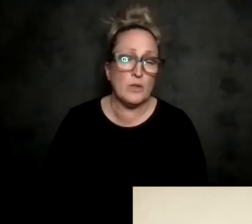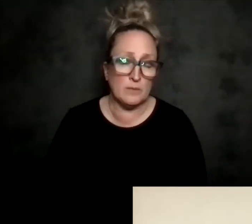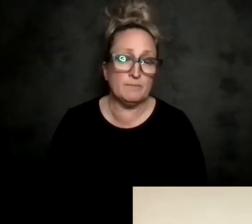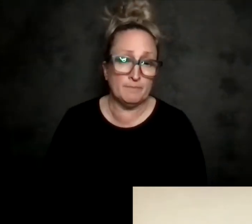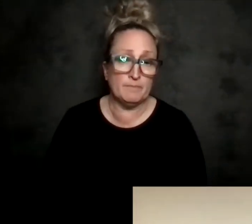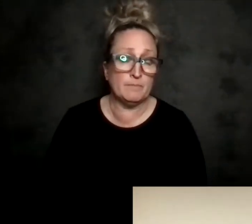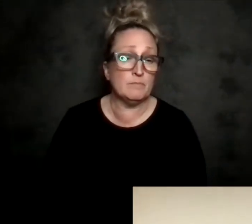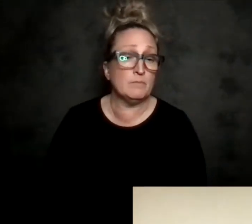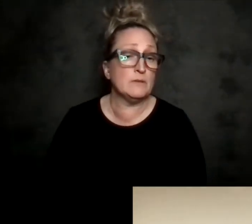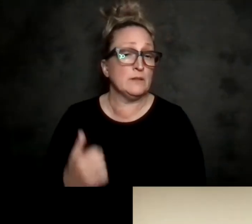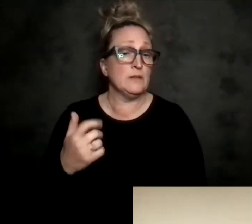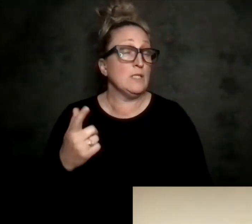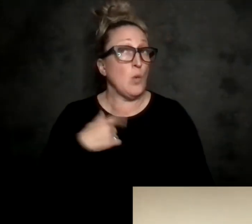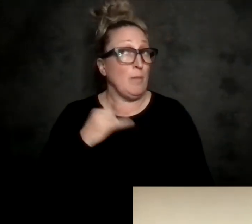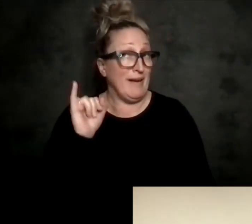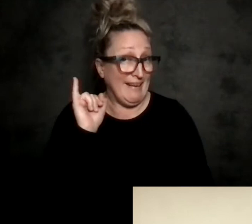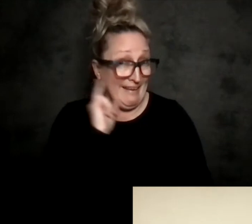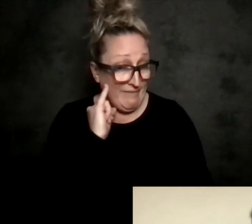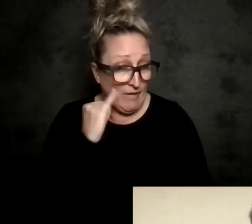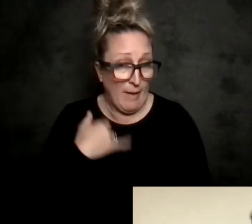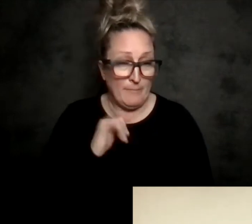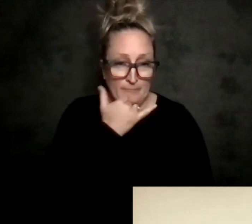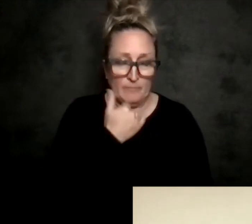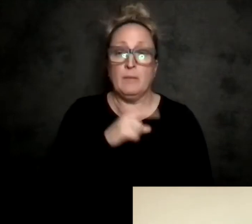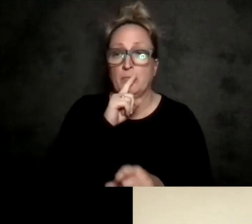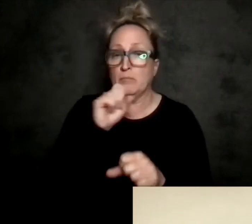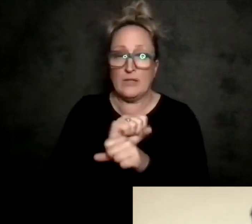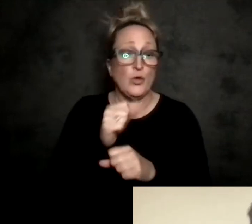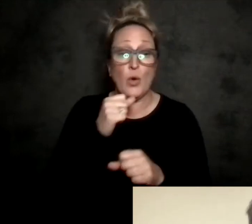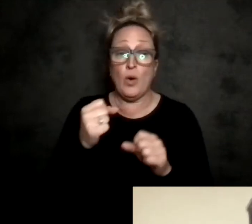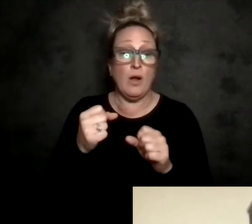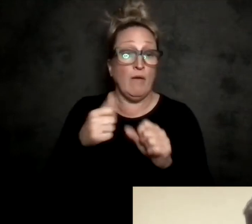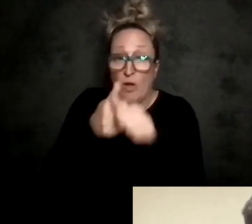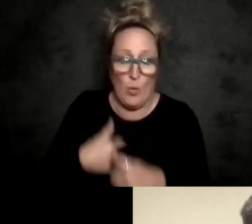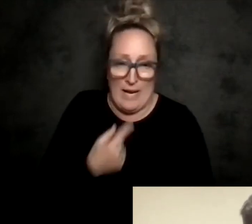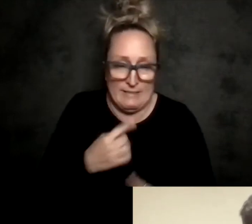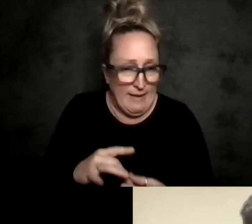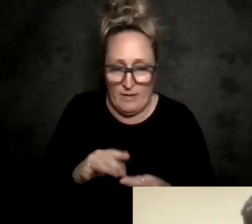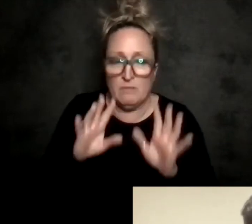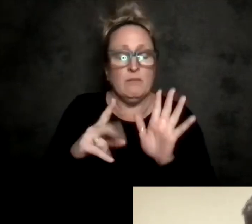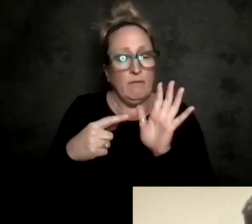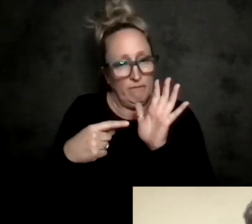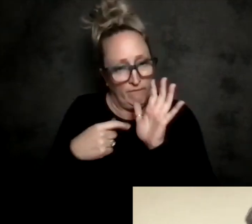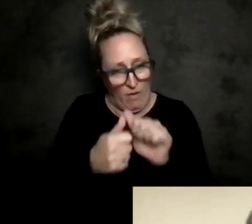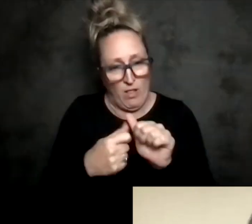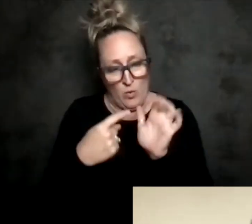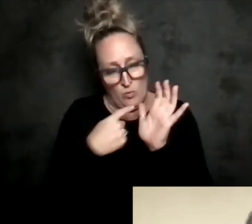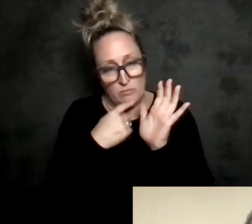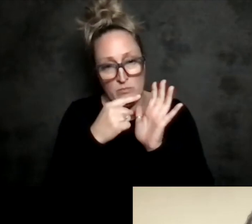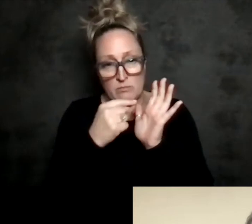All right, so apologies. But in case I'm mistaken, please don't go off of what I'm saying, go off of what is on the